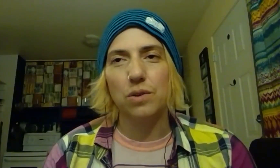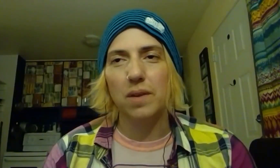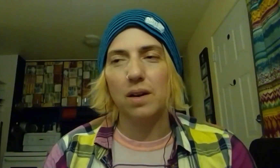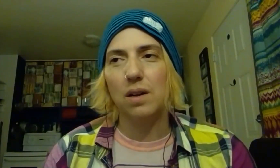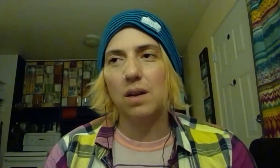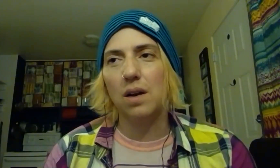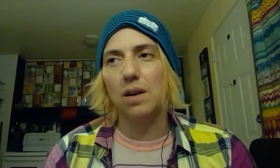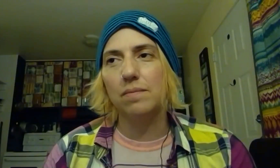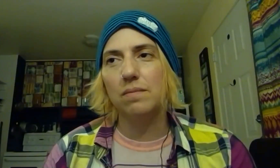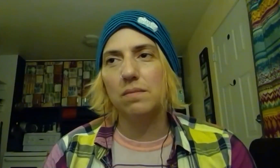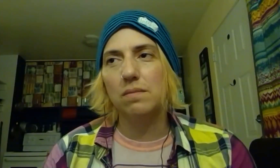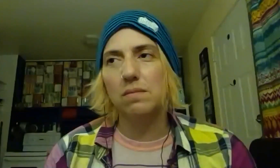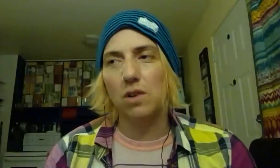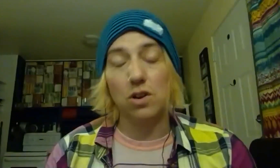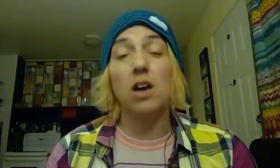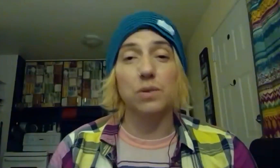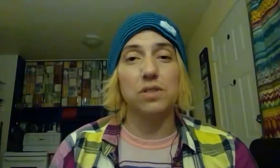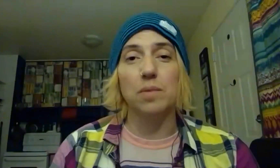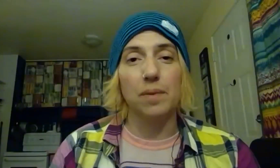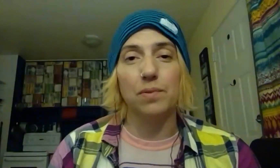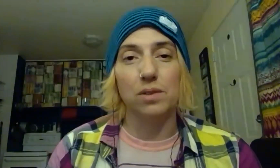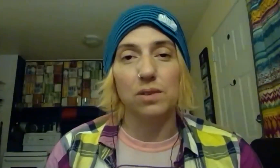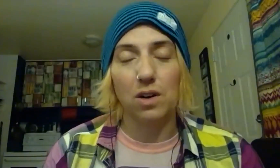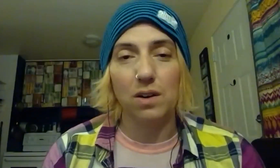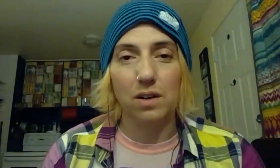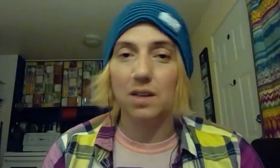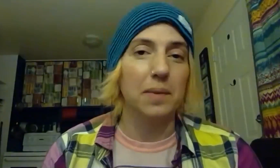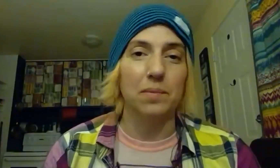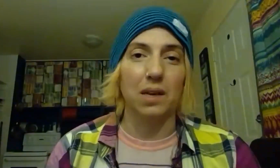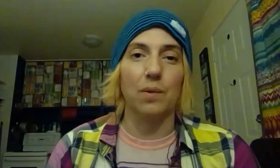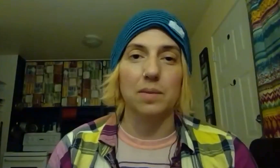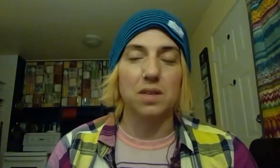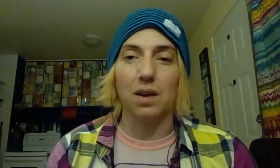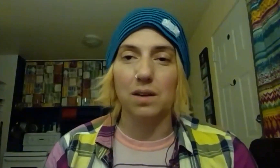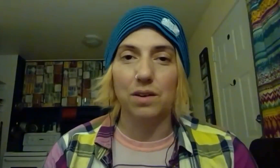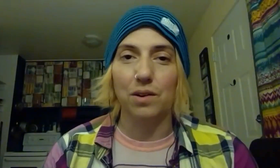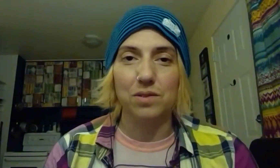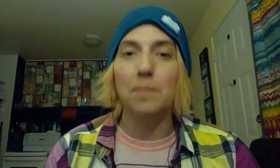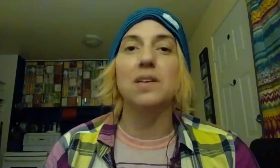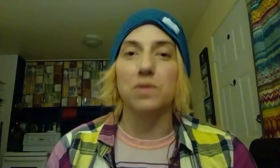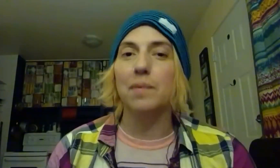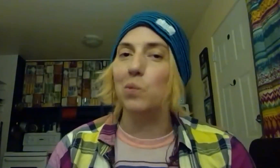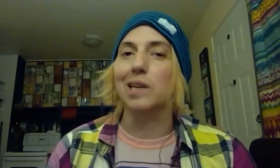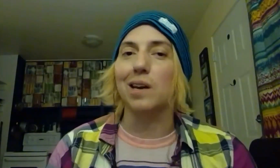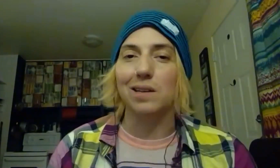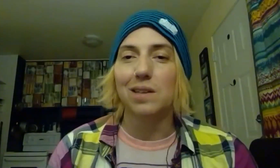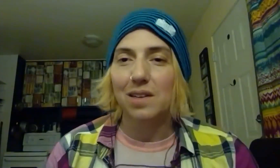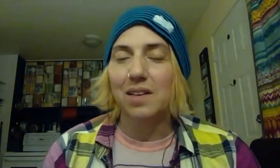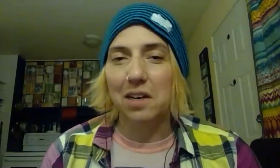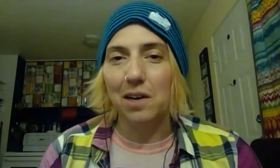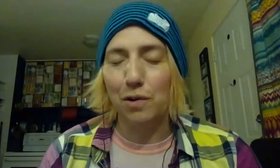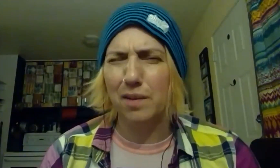to assume that, or not to assume that people aren't going to be able to get what I'm saying. You know, somebody will get